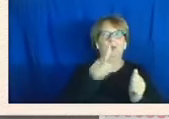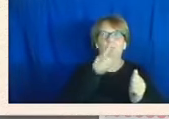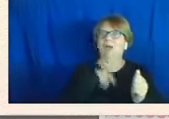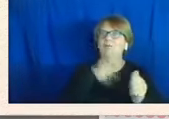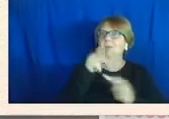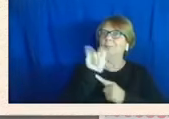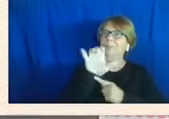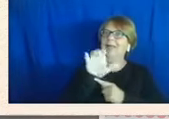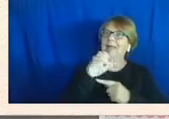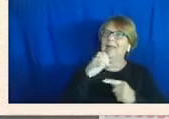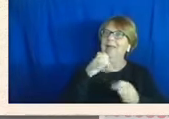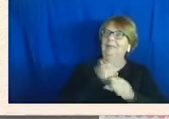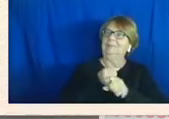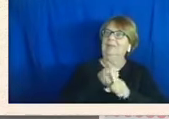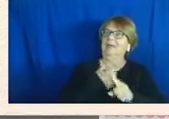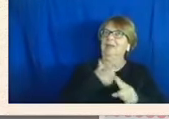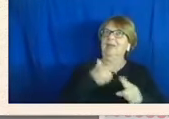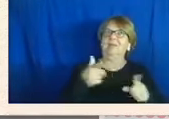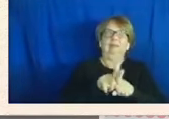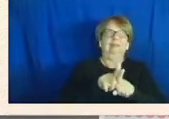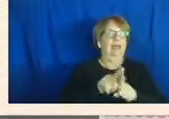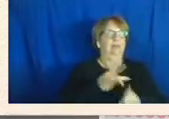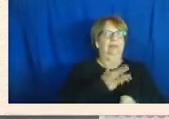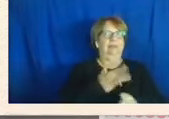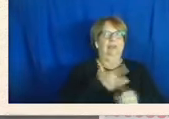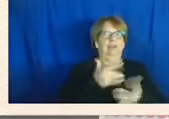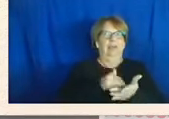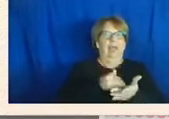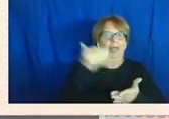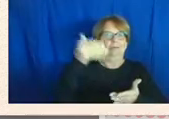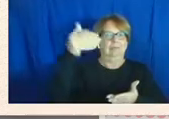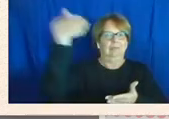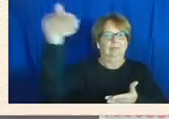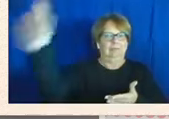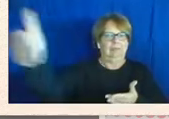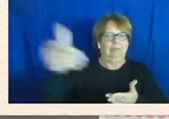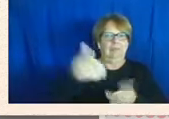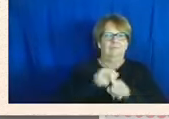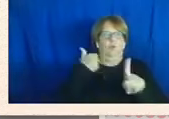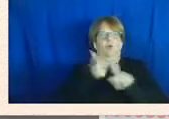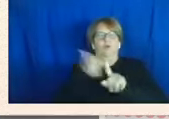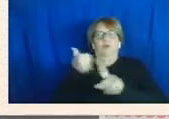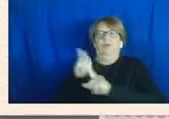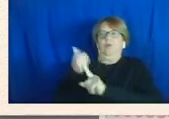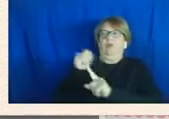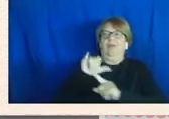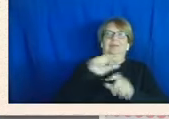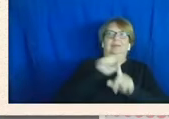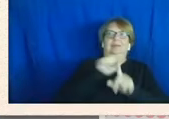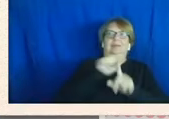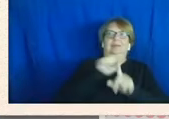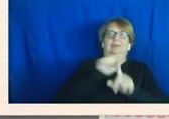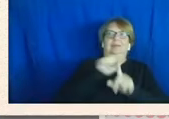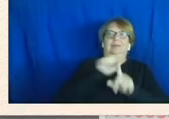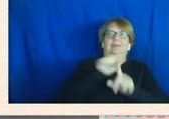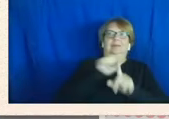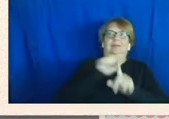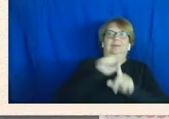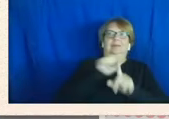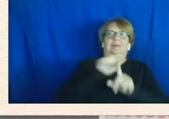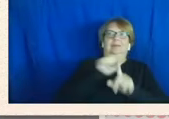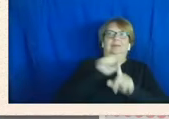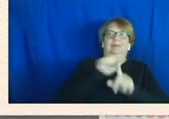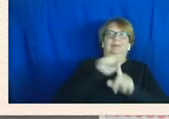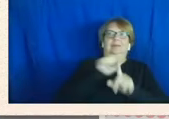those same sensations again in the future and avoiding situations because they're afraid of having those sensations. So that's something for us to keep an eye